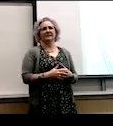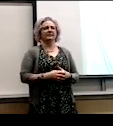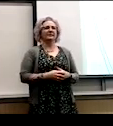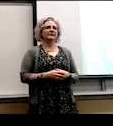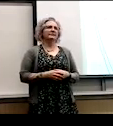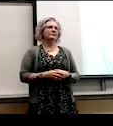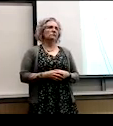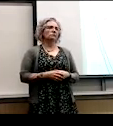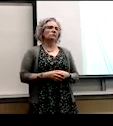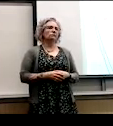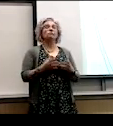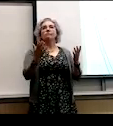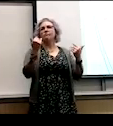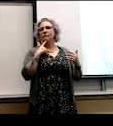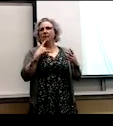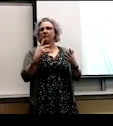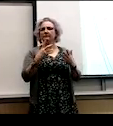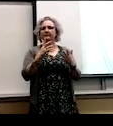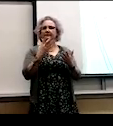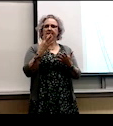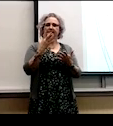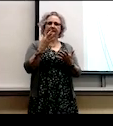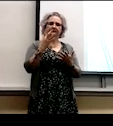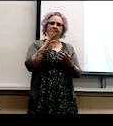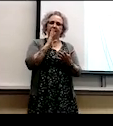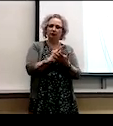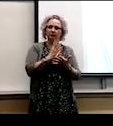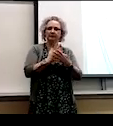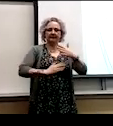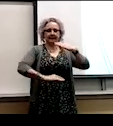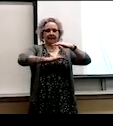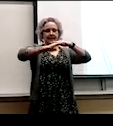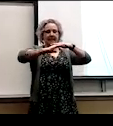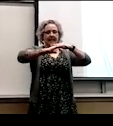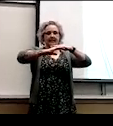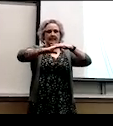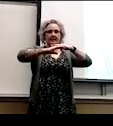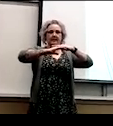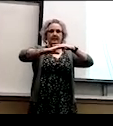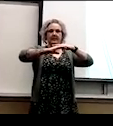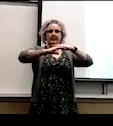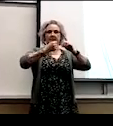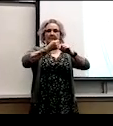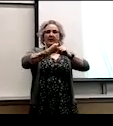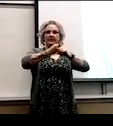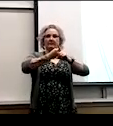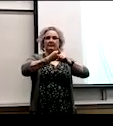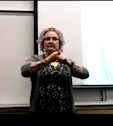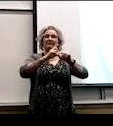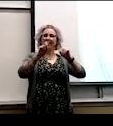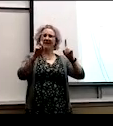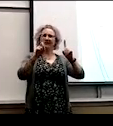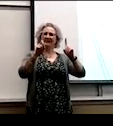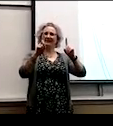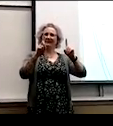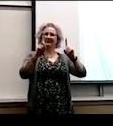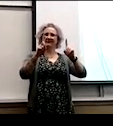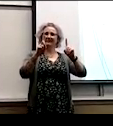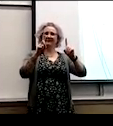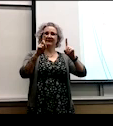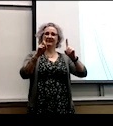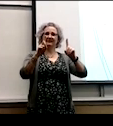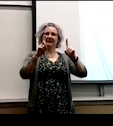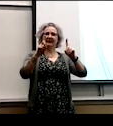talked about the ceiling effect. The test is too hard, but for some there's a floor. There's also